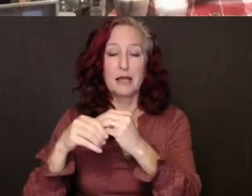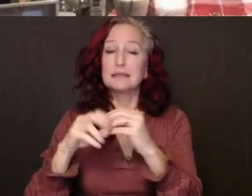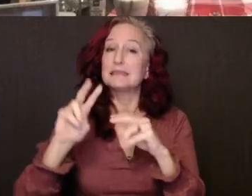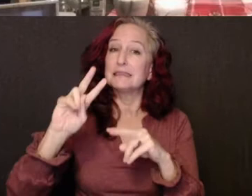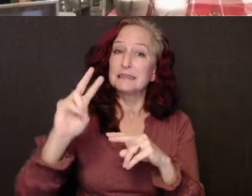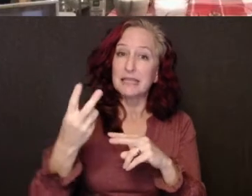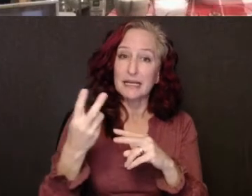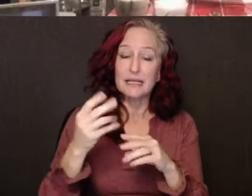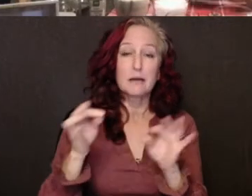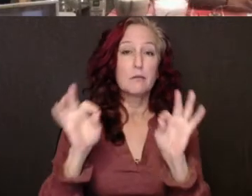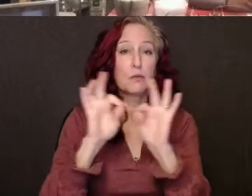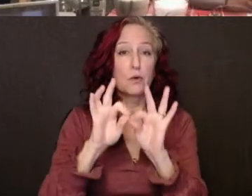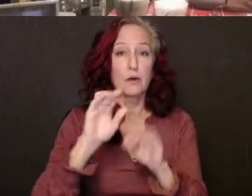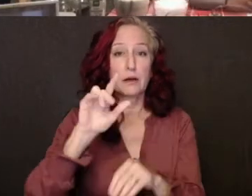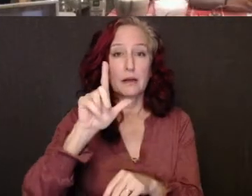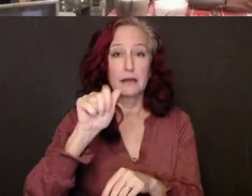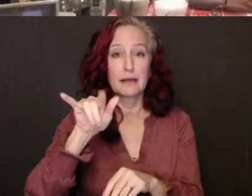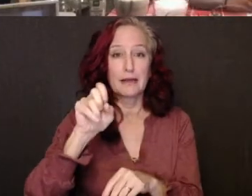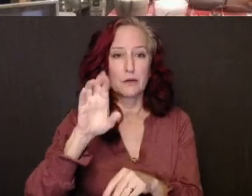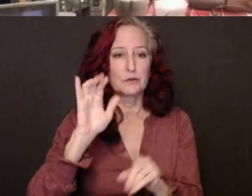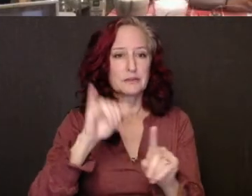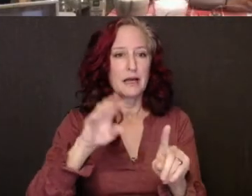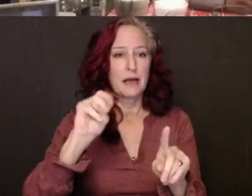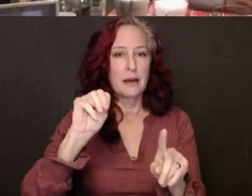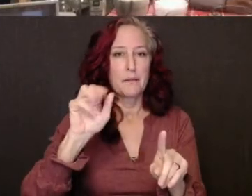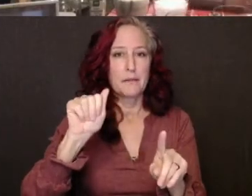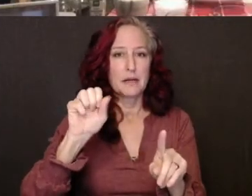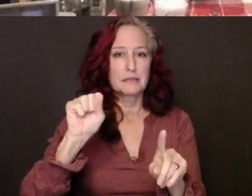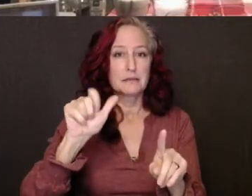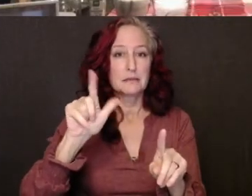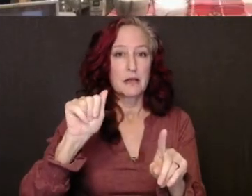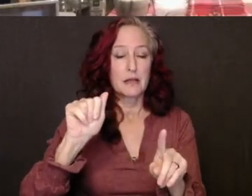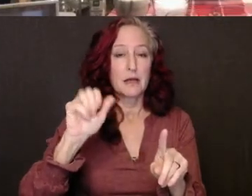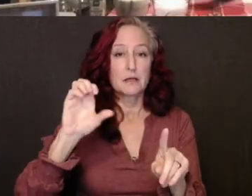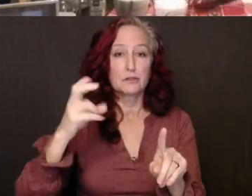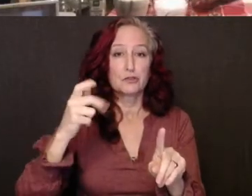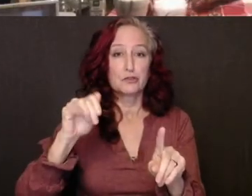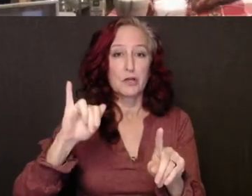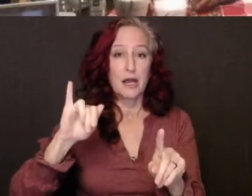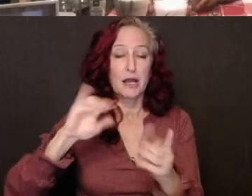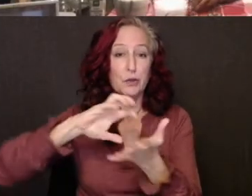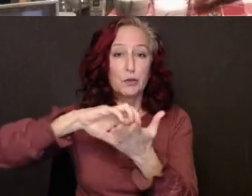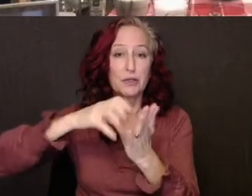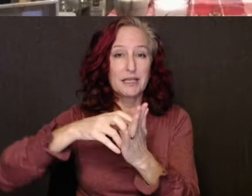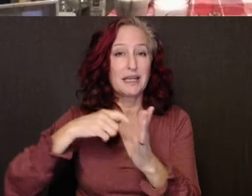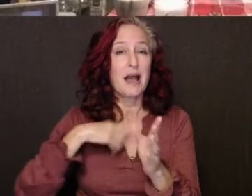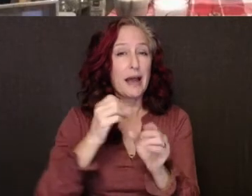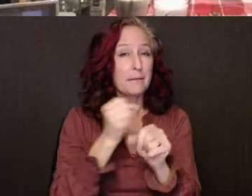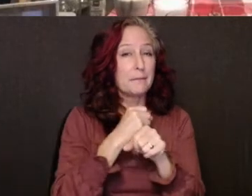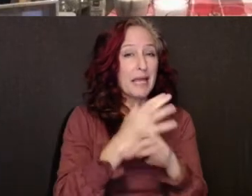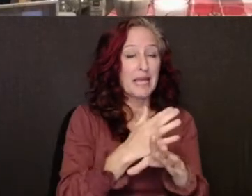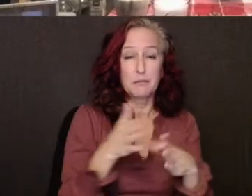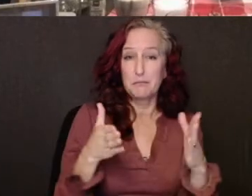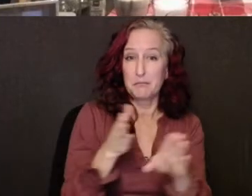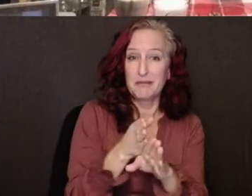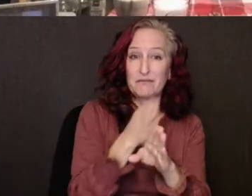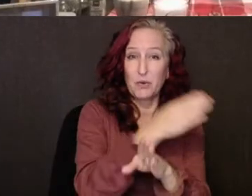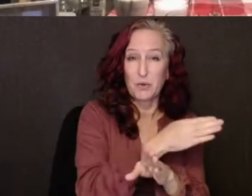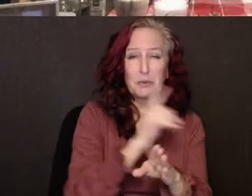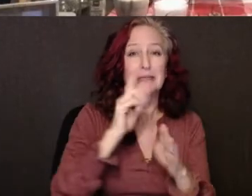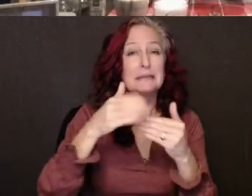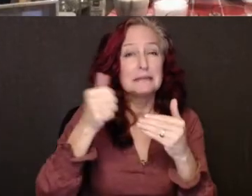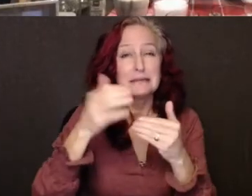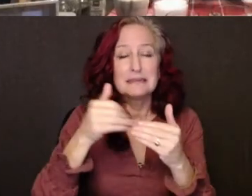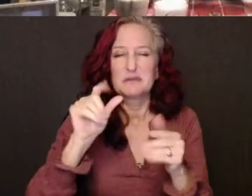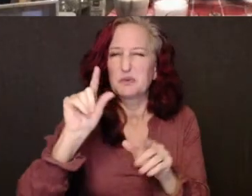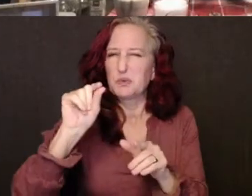Cool. So while that boils, maybe I do medium high just in case. Okay. So while that boils, and like I